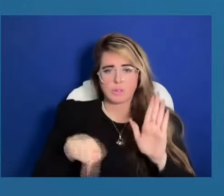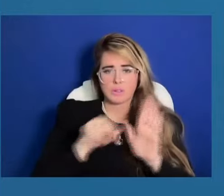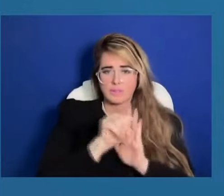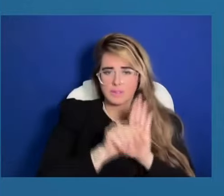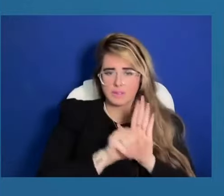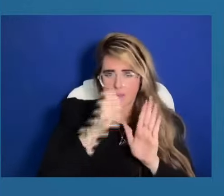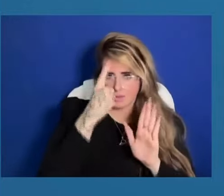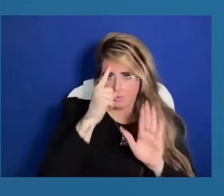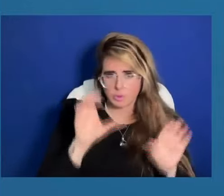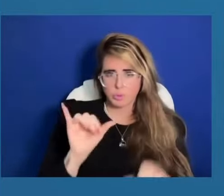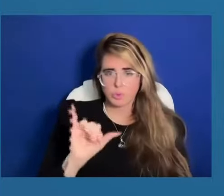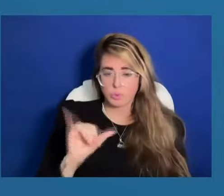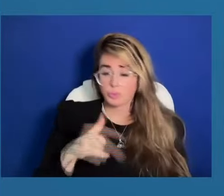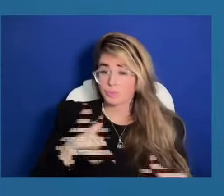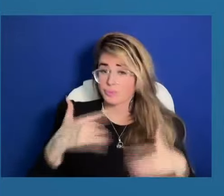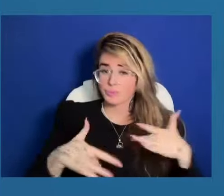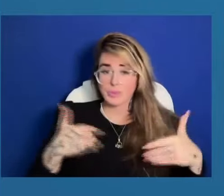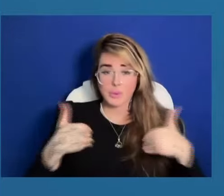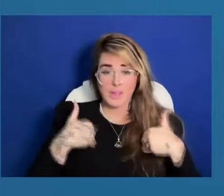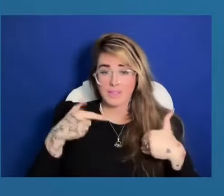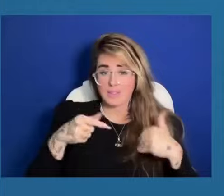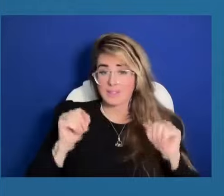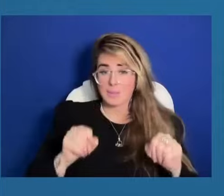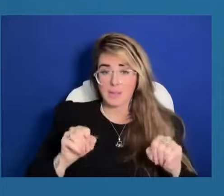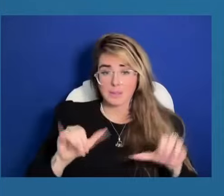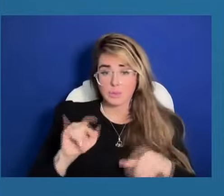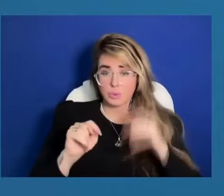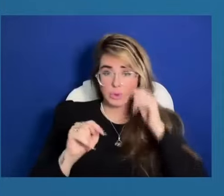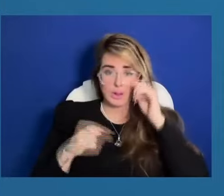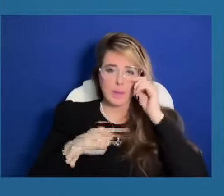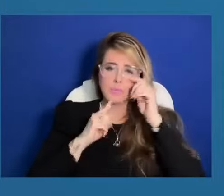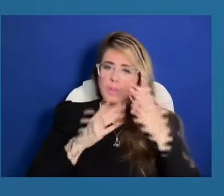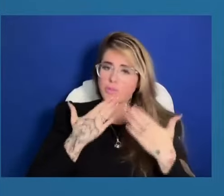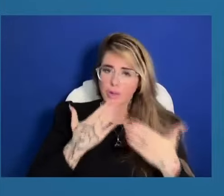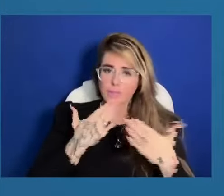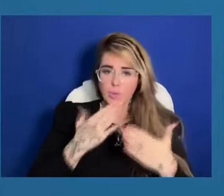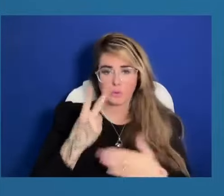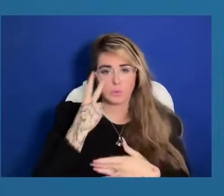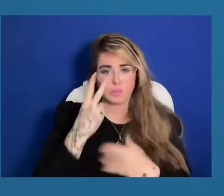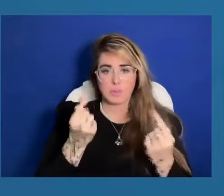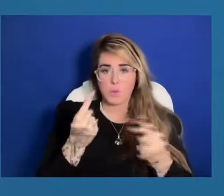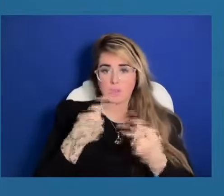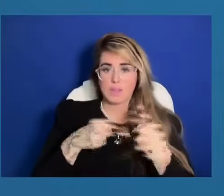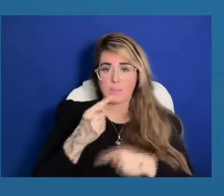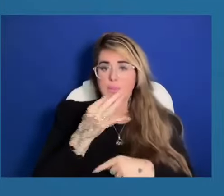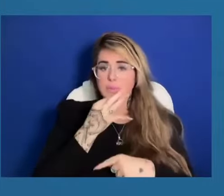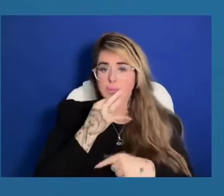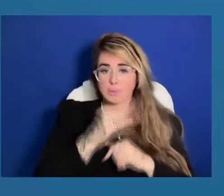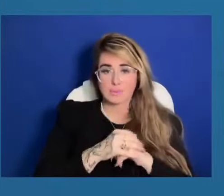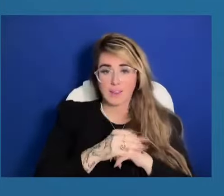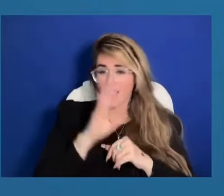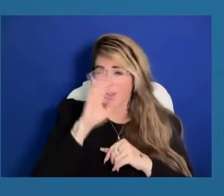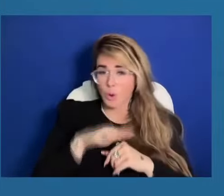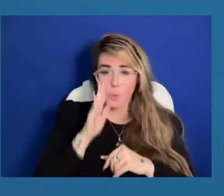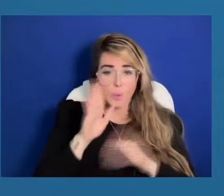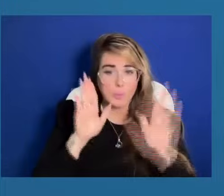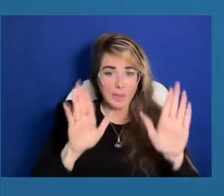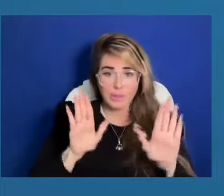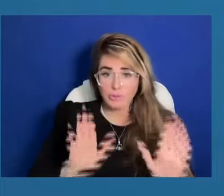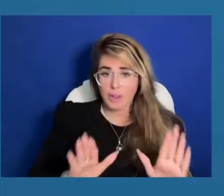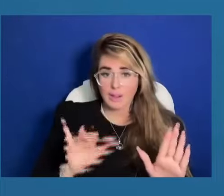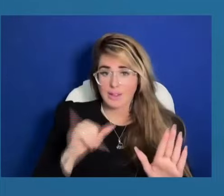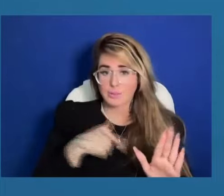doing. I'm excited to have the capacity to do that, and I'm really grateful to see what's coming next. I know it's going to be as great as we